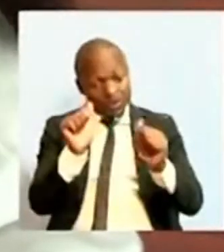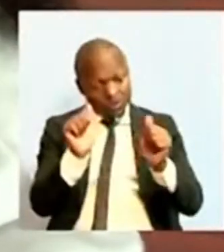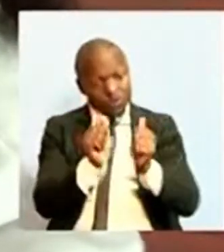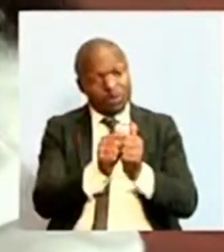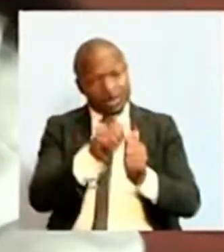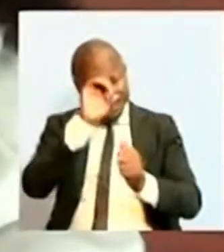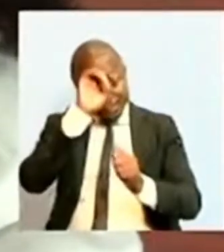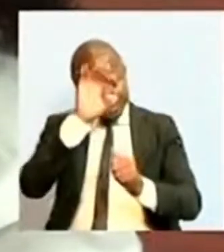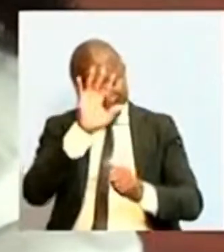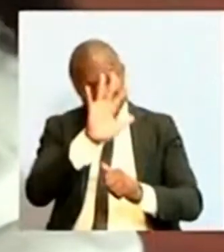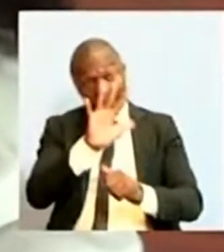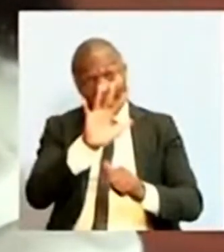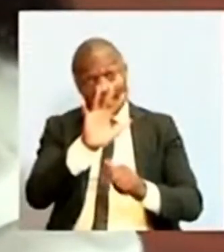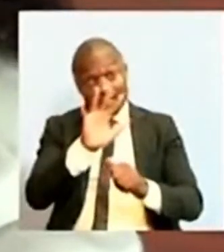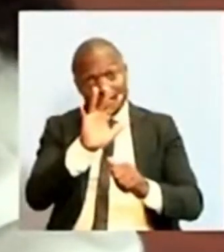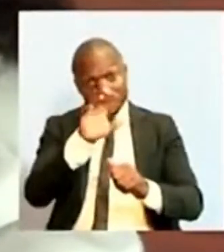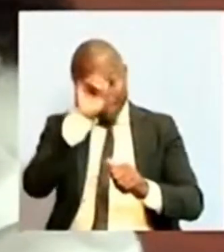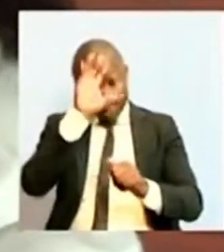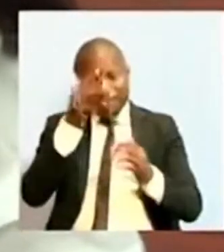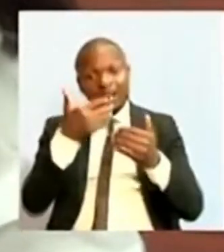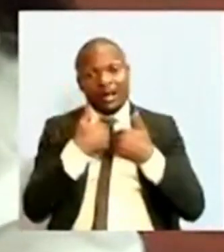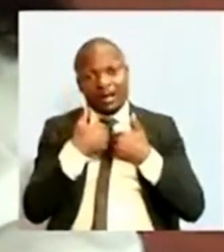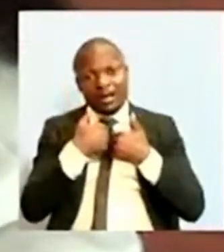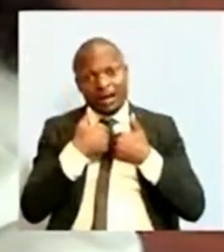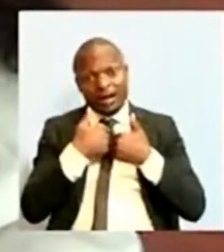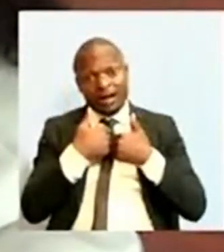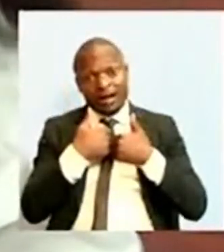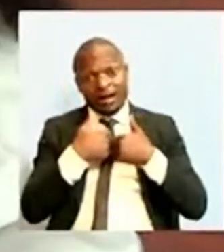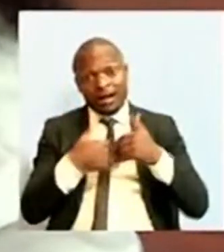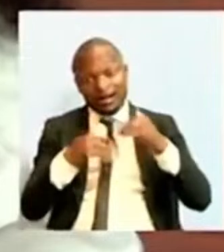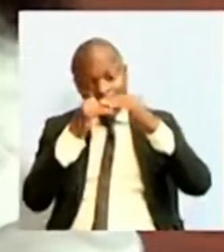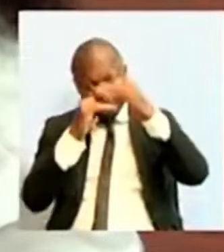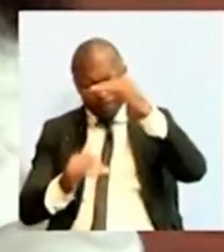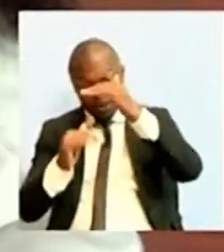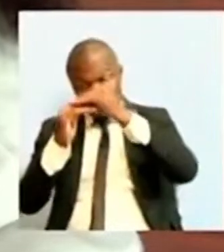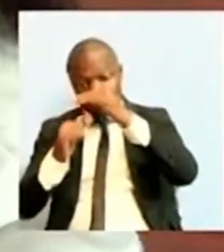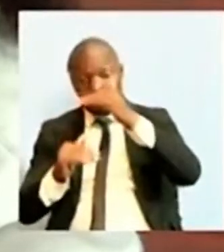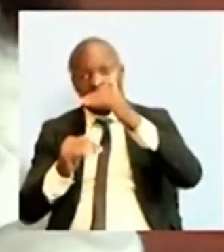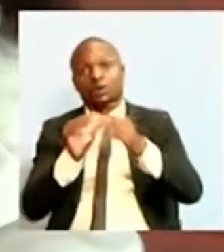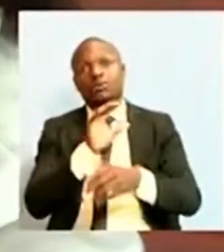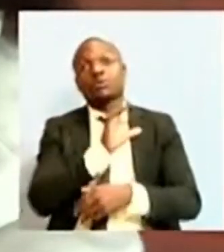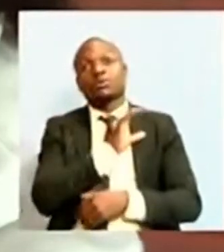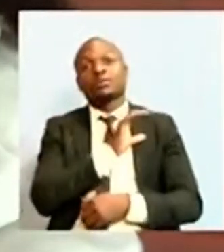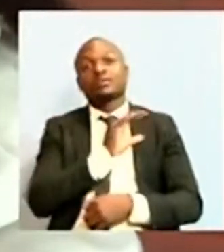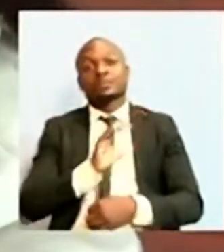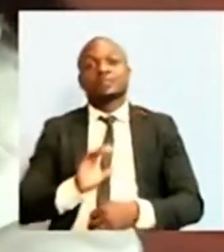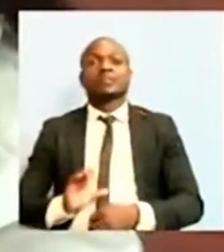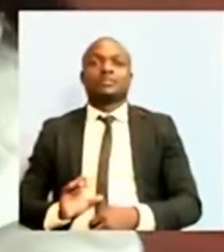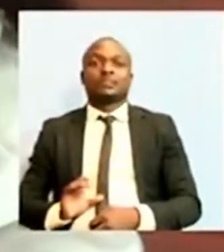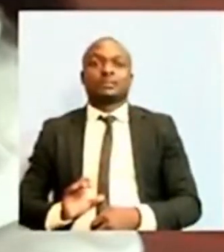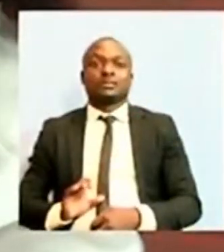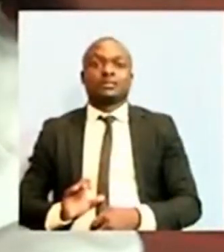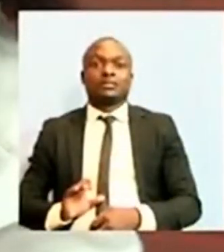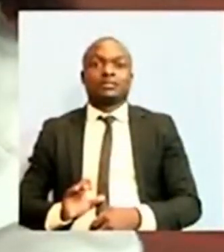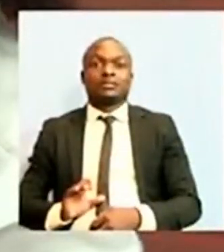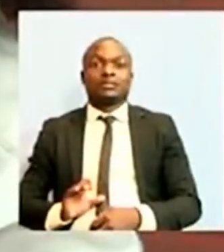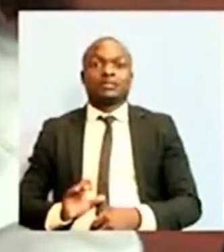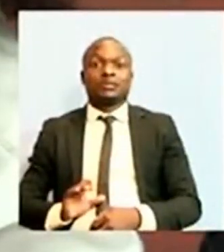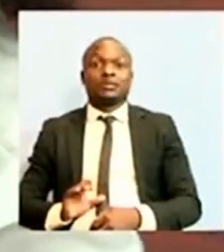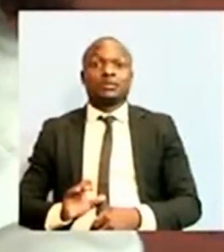mines have subcontractors who are also mining. So we know for a fact that development is a ripple